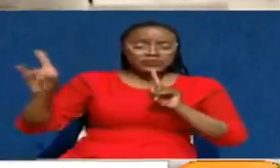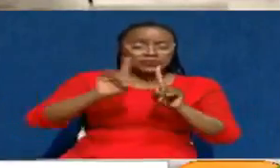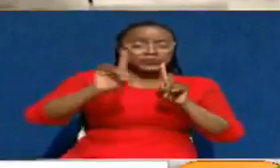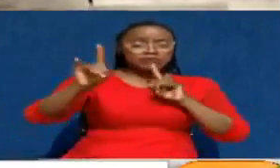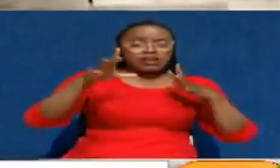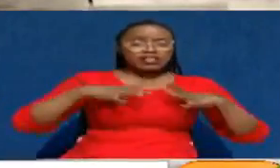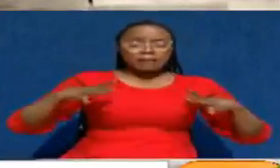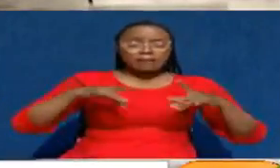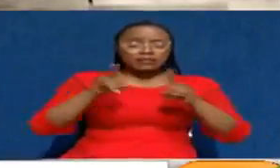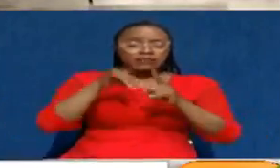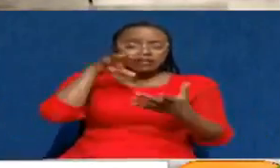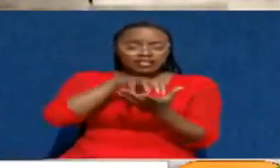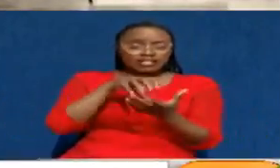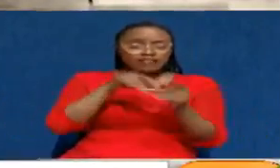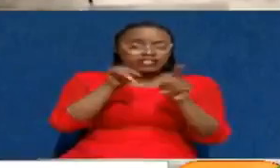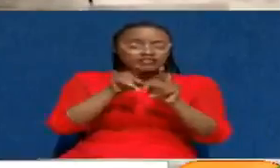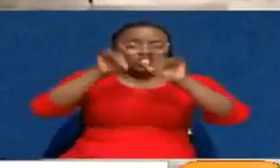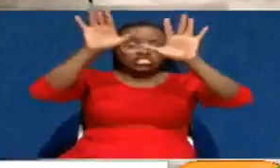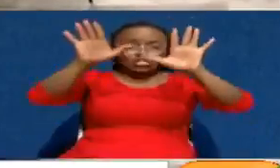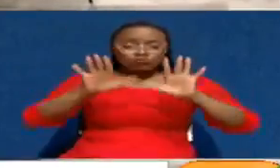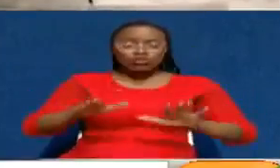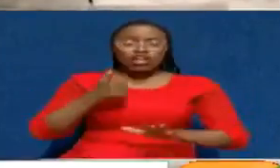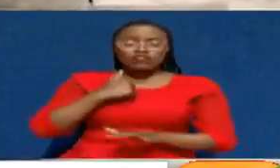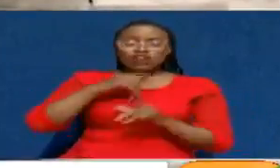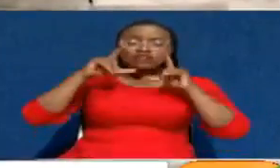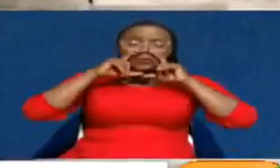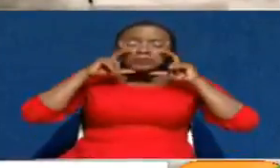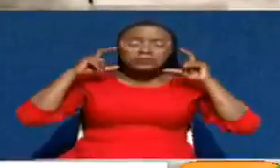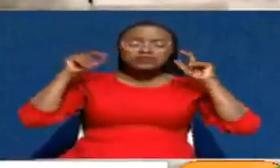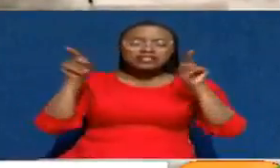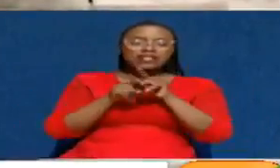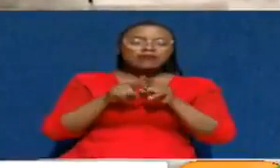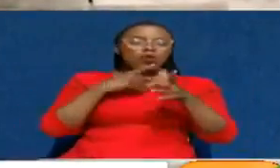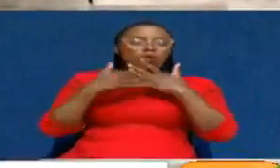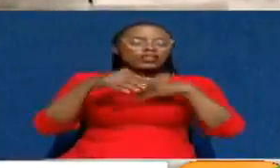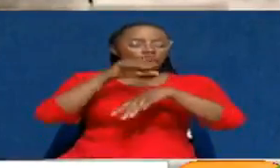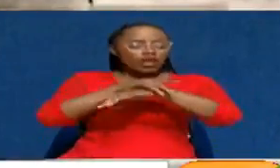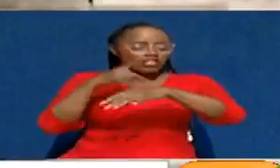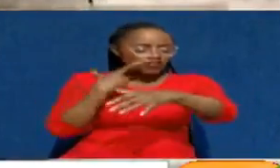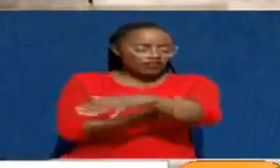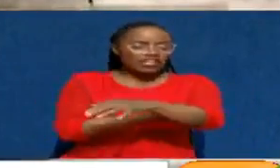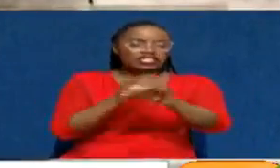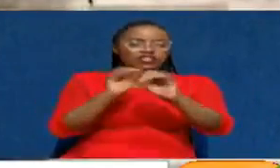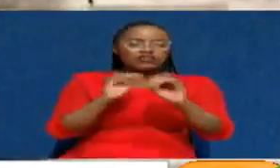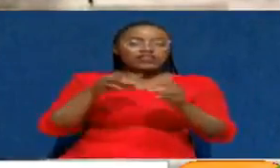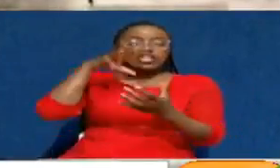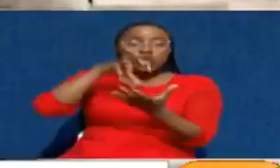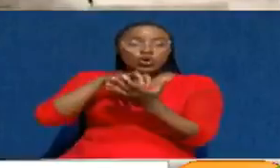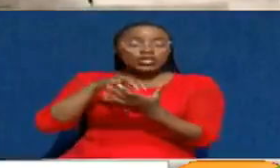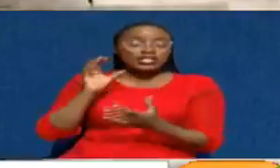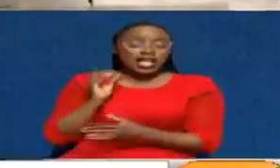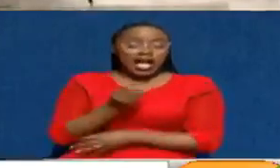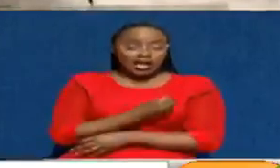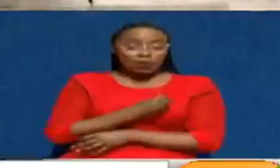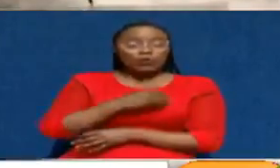people. In such situations, it's still important to have your mask, even if you have been vaccinated. Okay. In our context, we know that